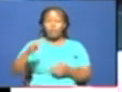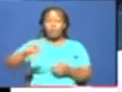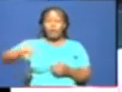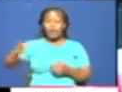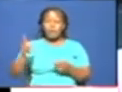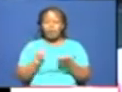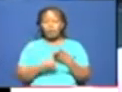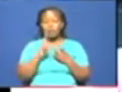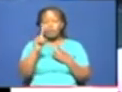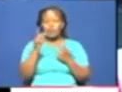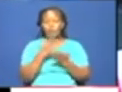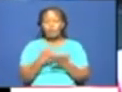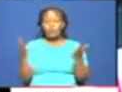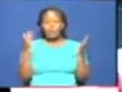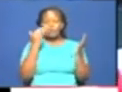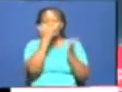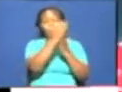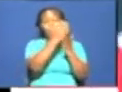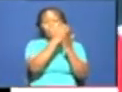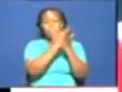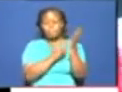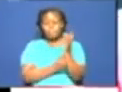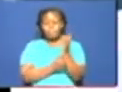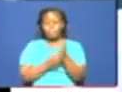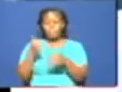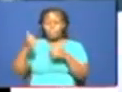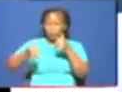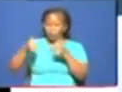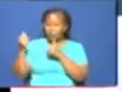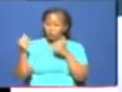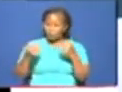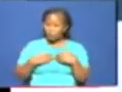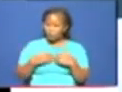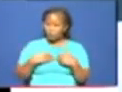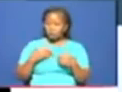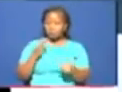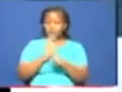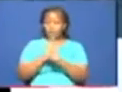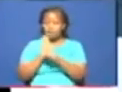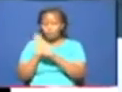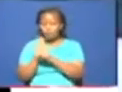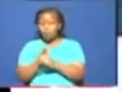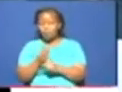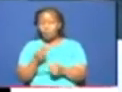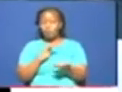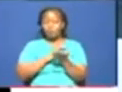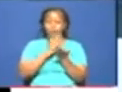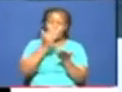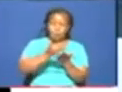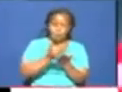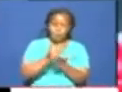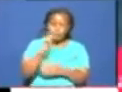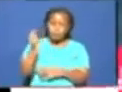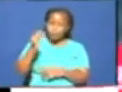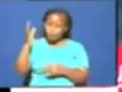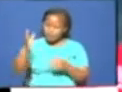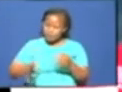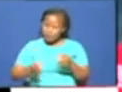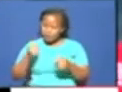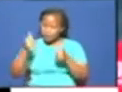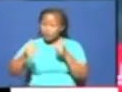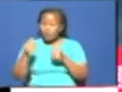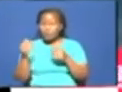program designed to be a launch pad to a Kenya which consumes its